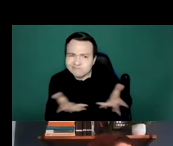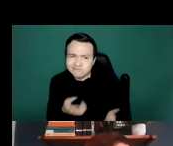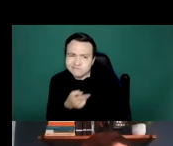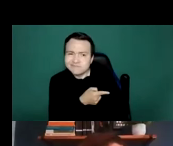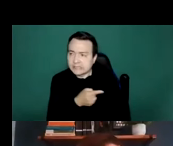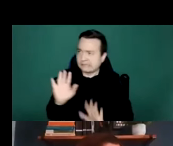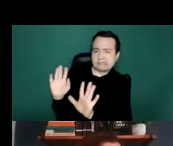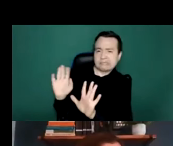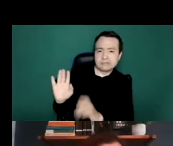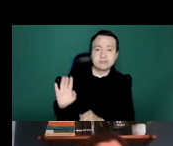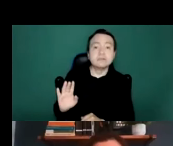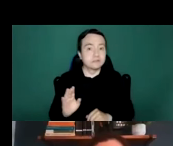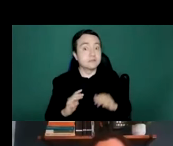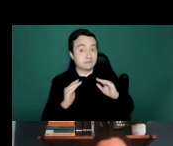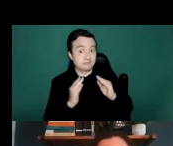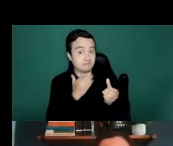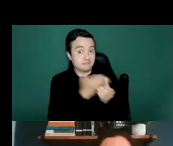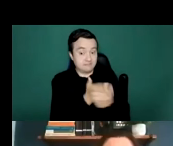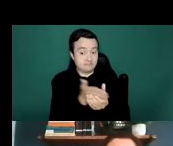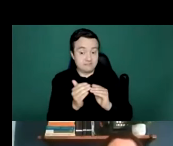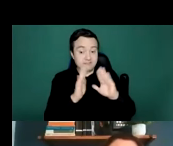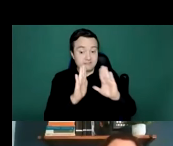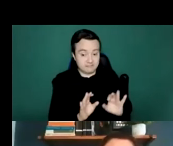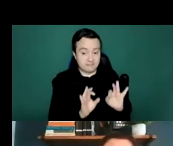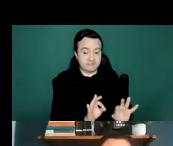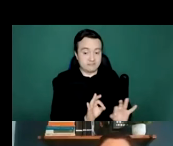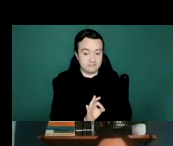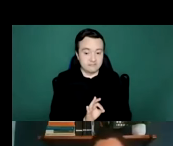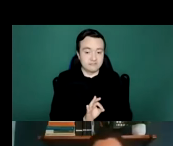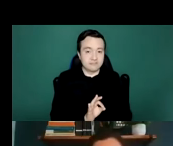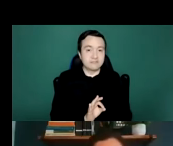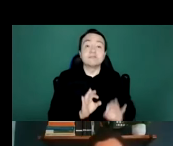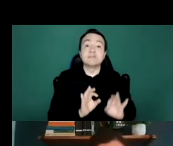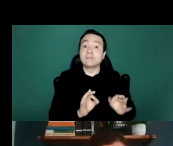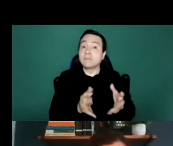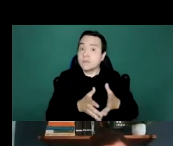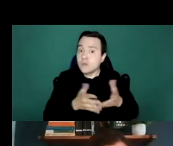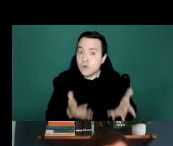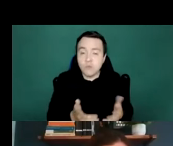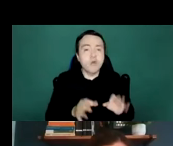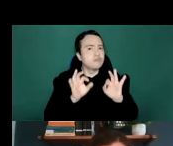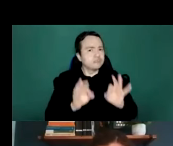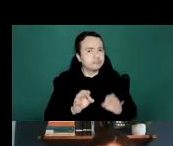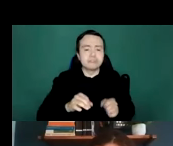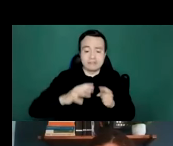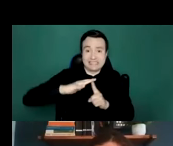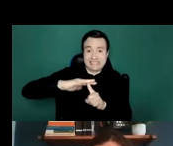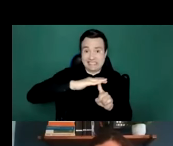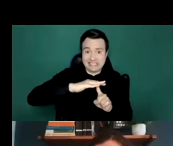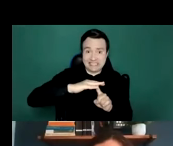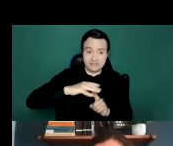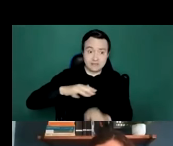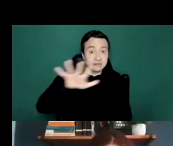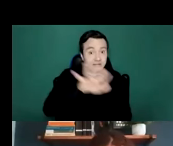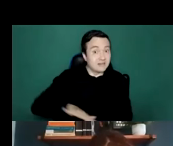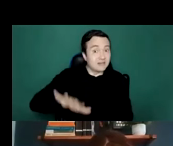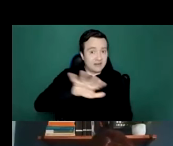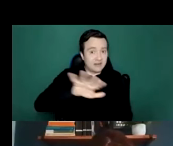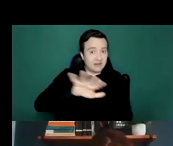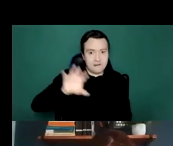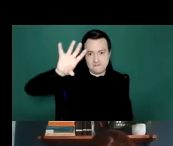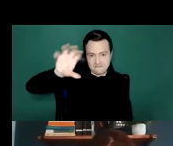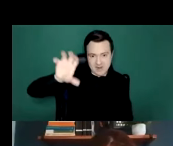household surveys also give us a very interesting overview explaining the situation in some of the countries of the region. In fact, we realize